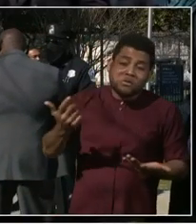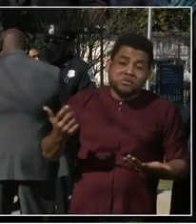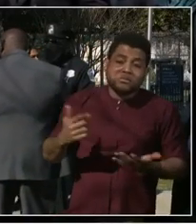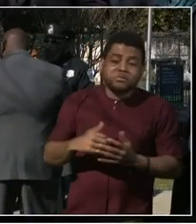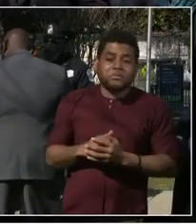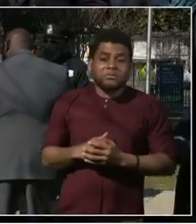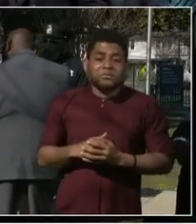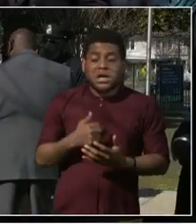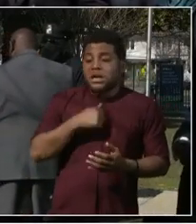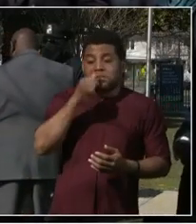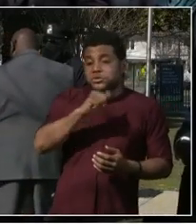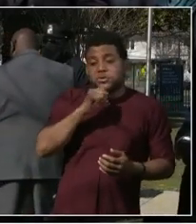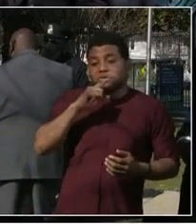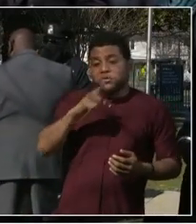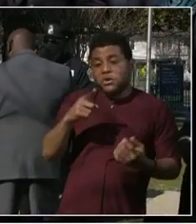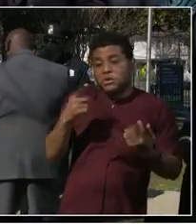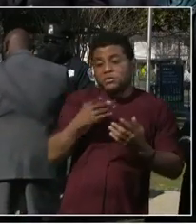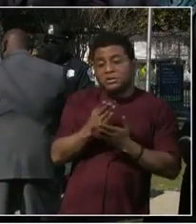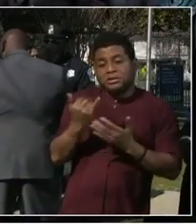now.